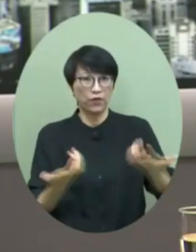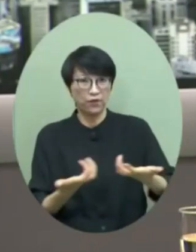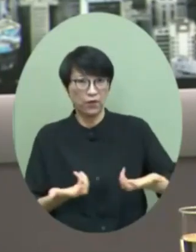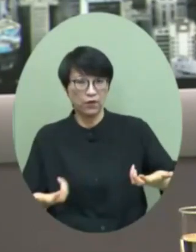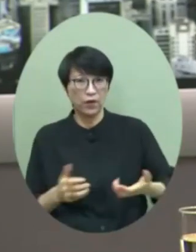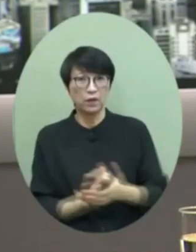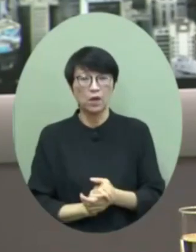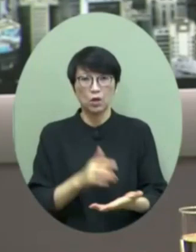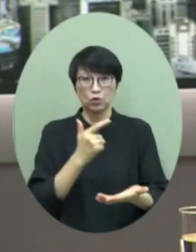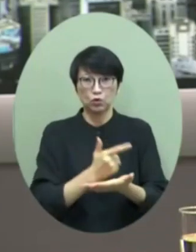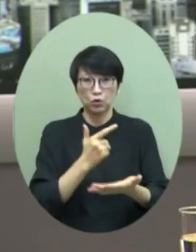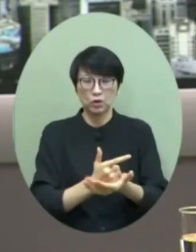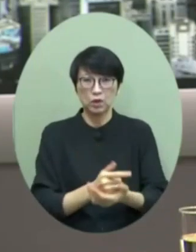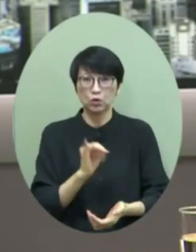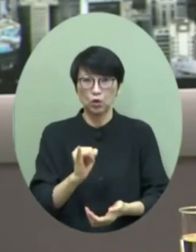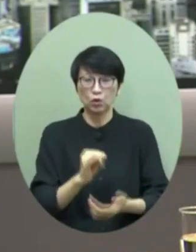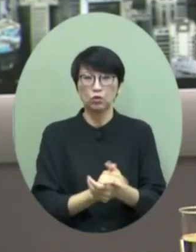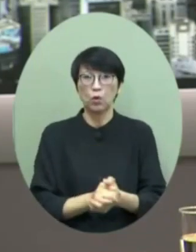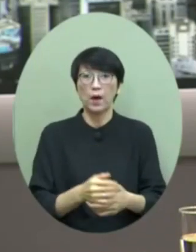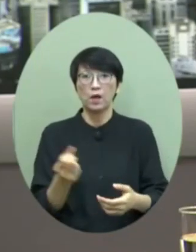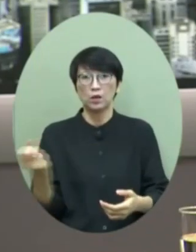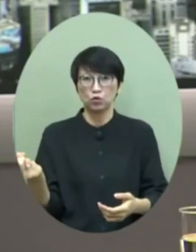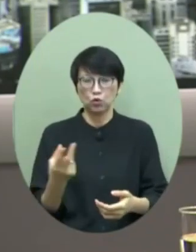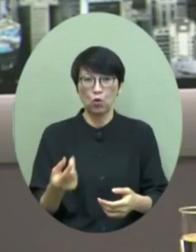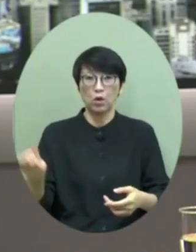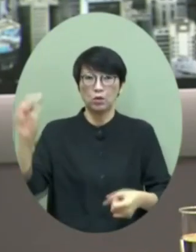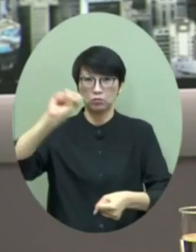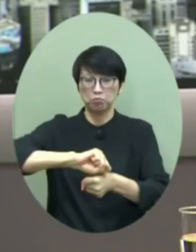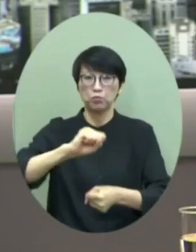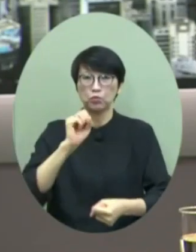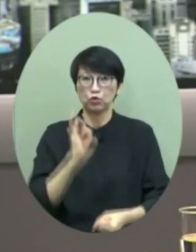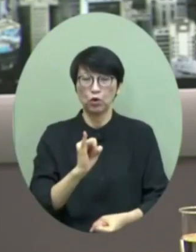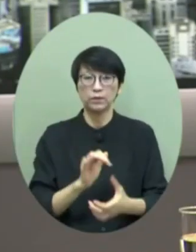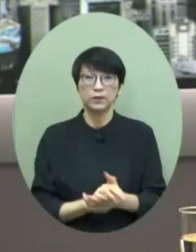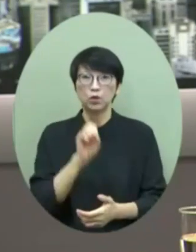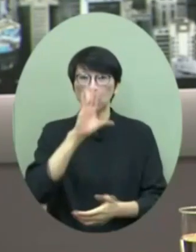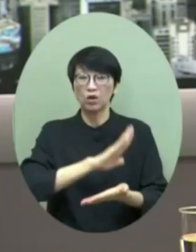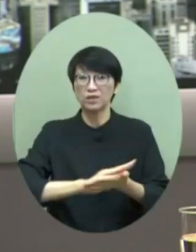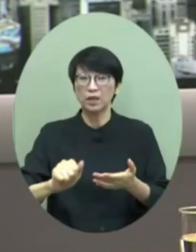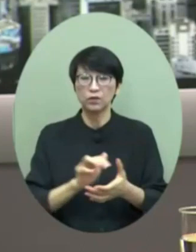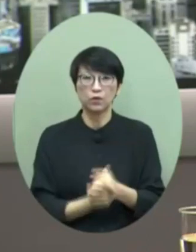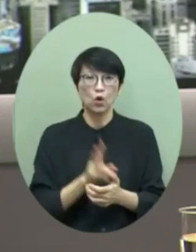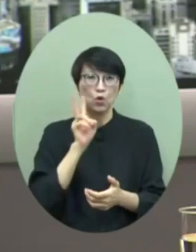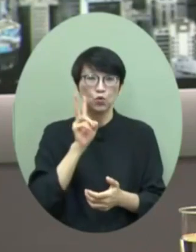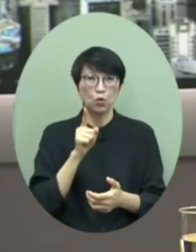or external forces. Now, there we have primary offences and